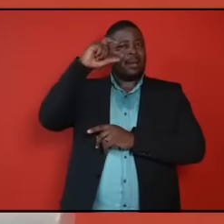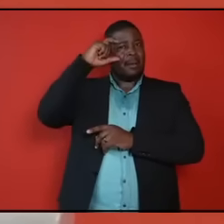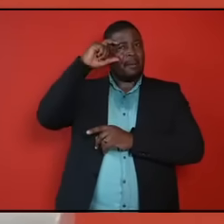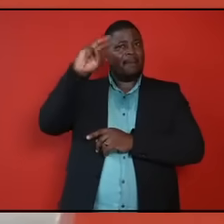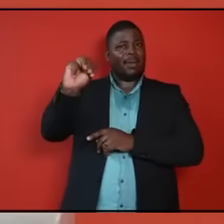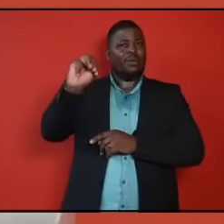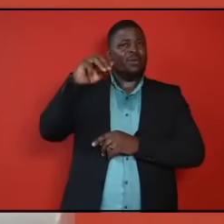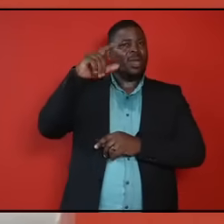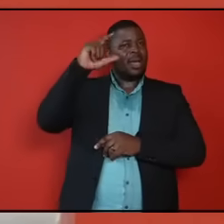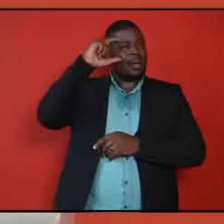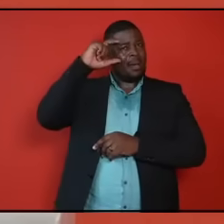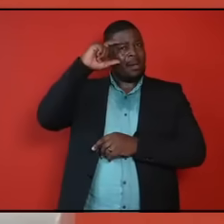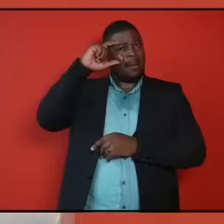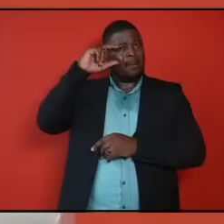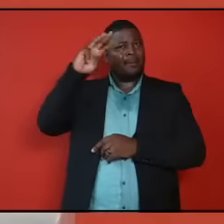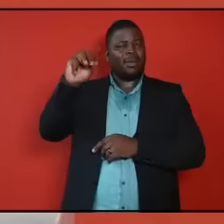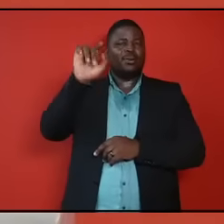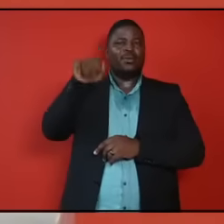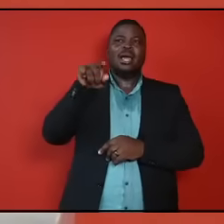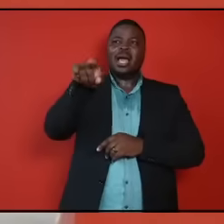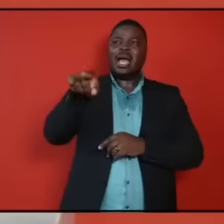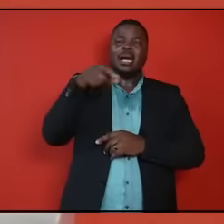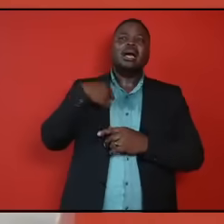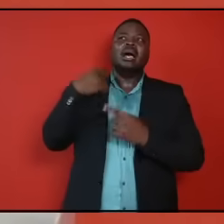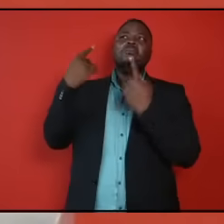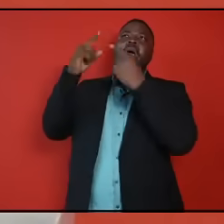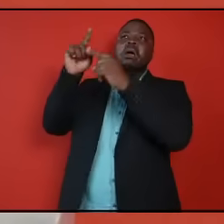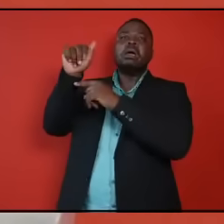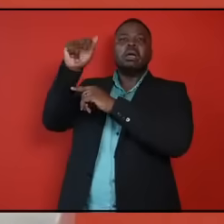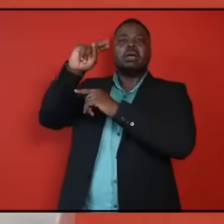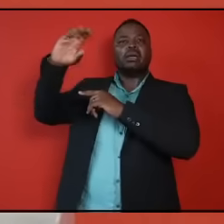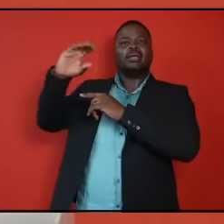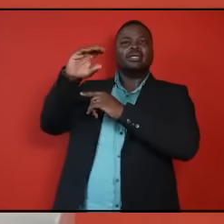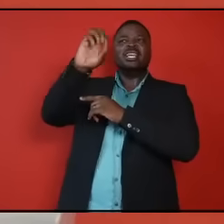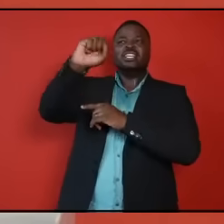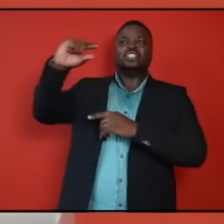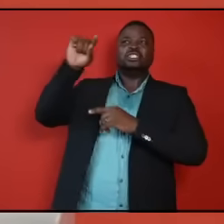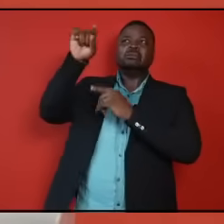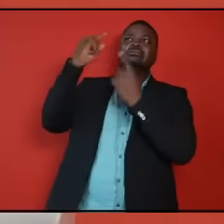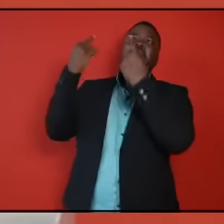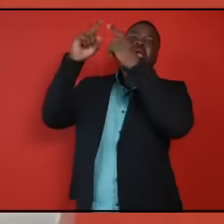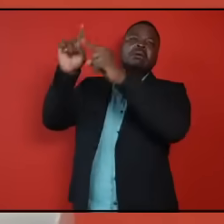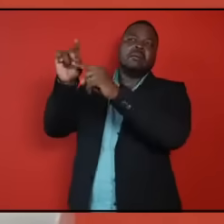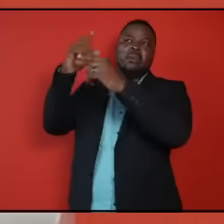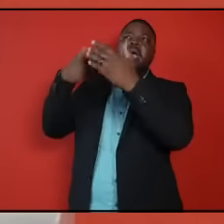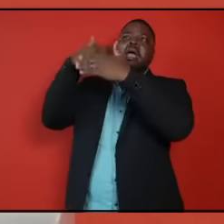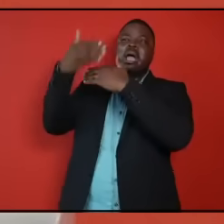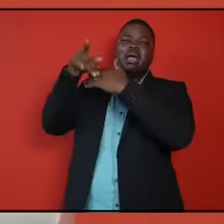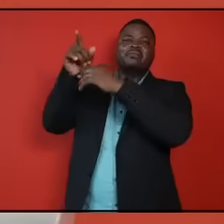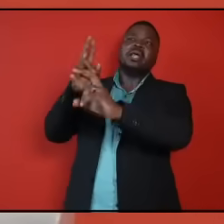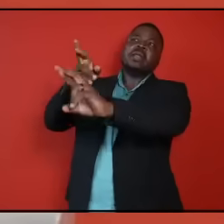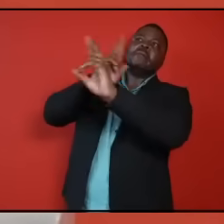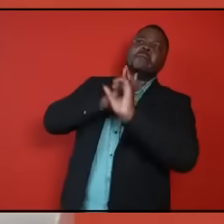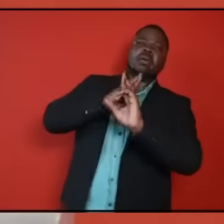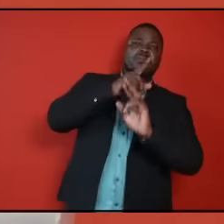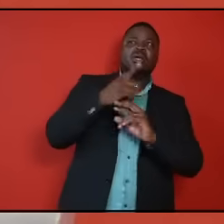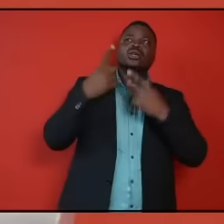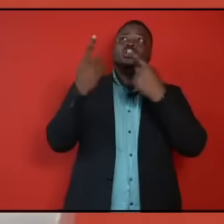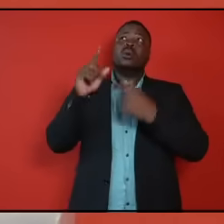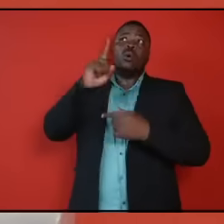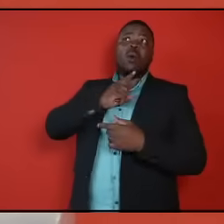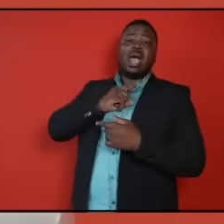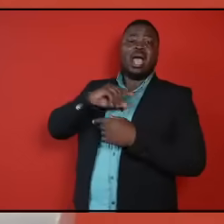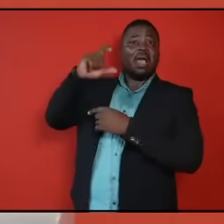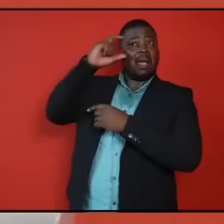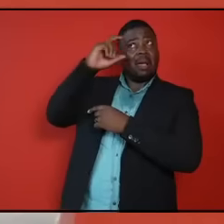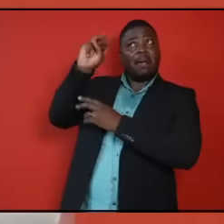to Mbalula. Mbalula, out of a hatred, he says, no, don't listen to the province. Do as you wish. And he does as he wish because